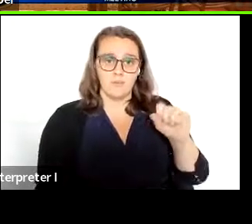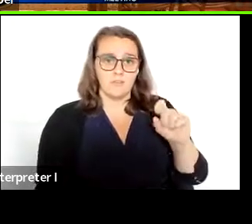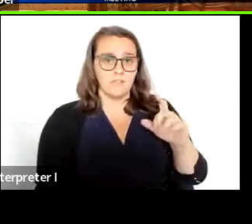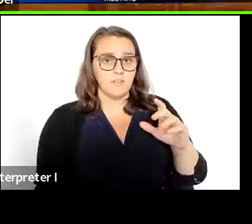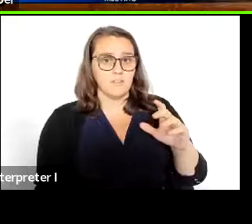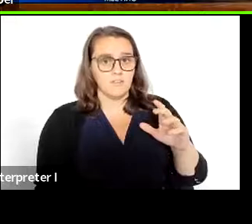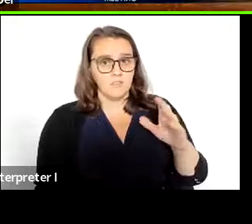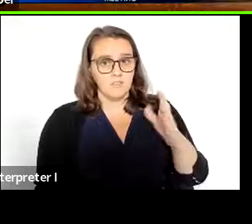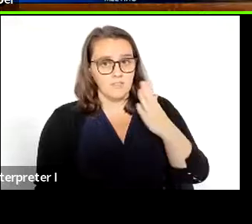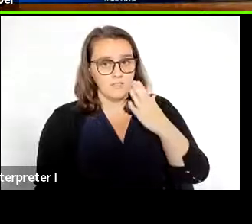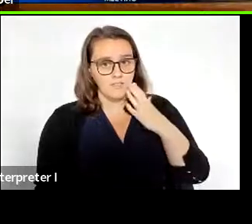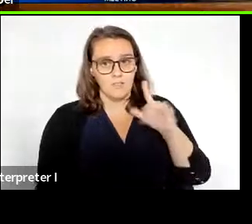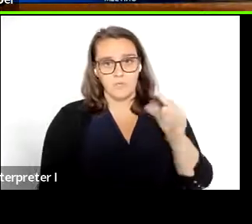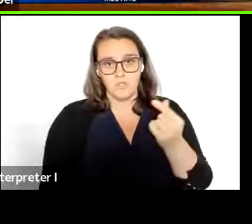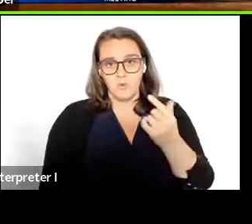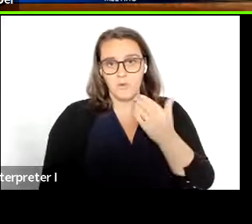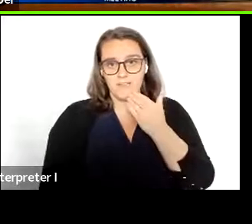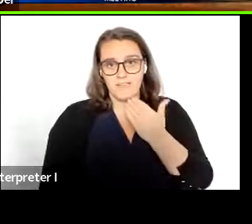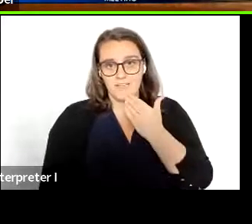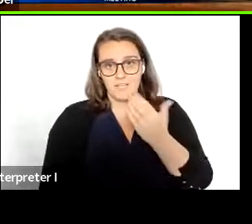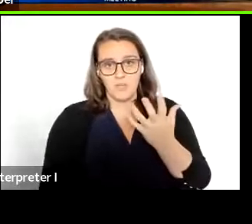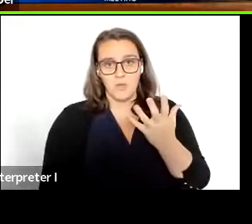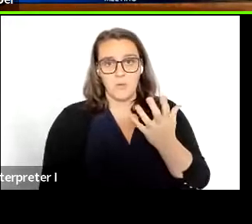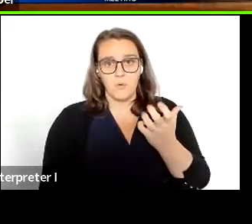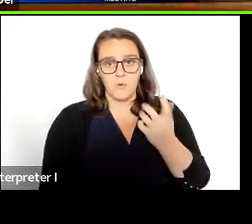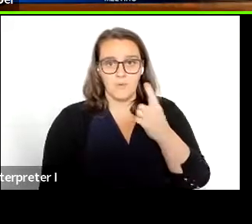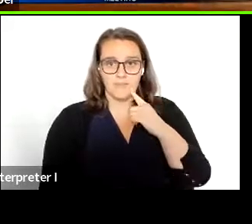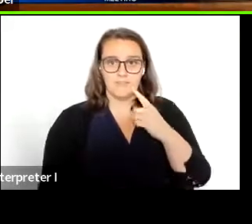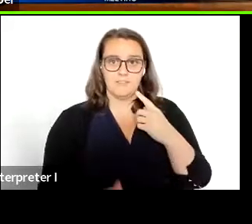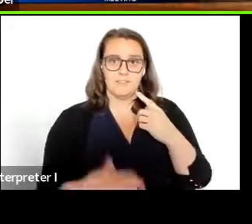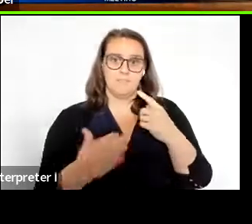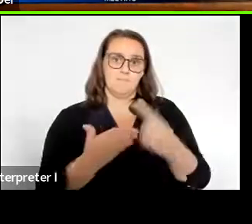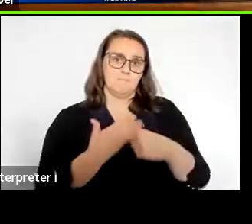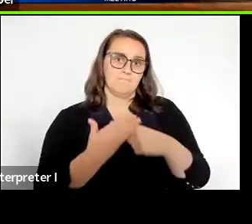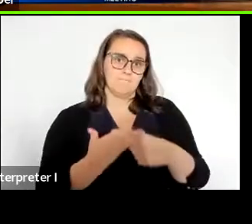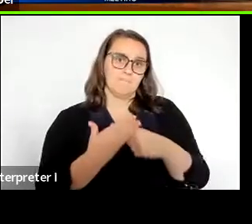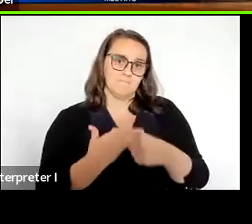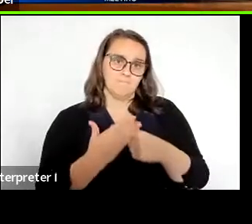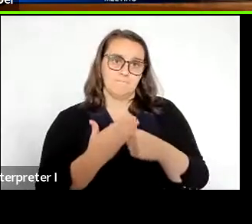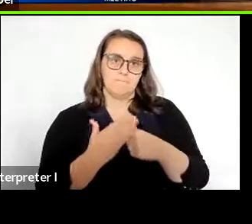my colleagues for, I think, this robust conversation and debate,